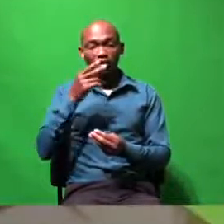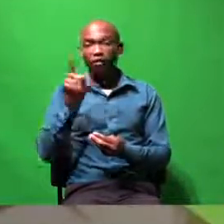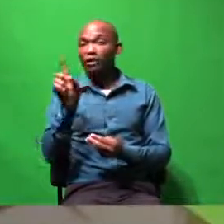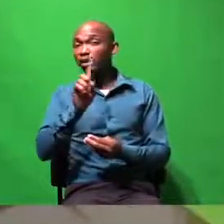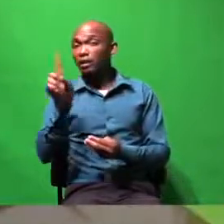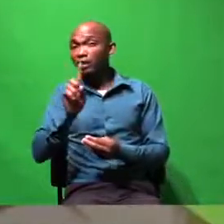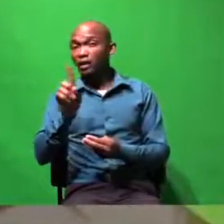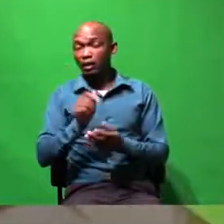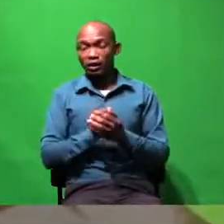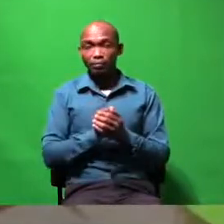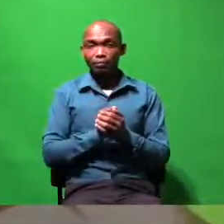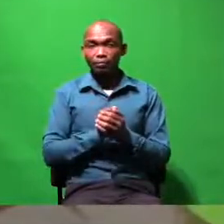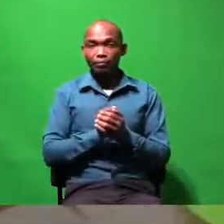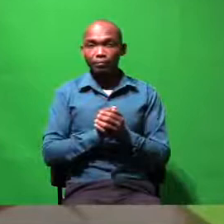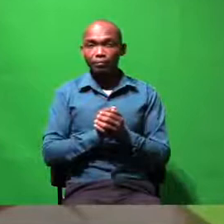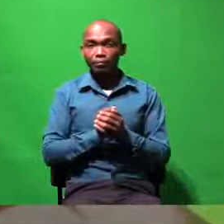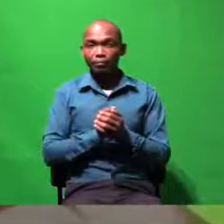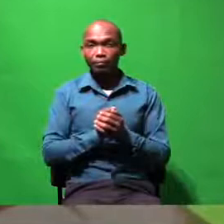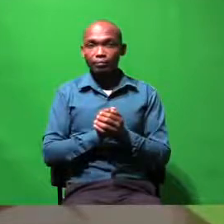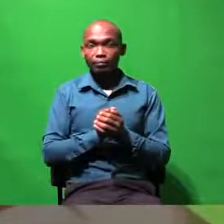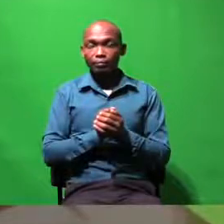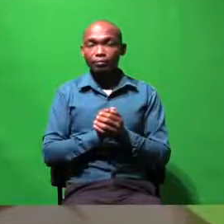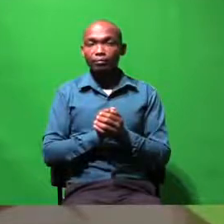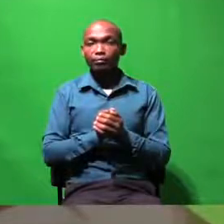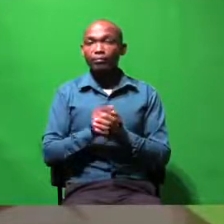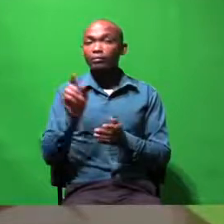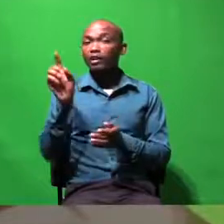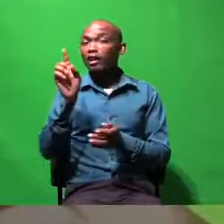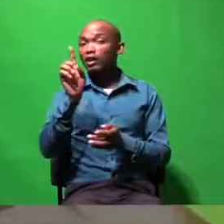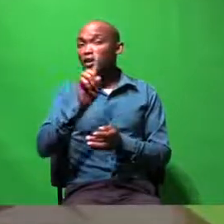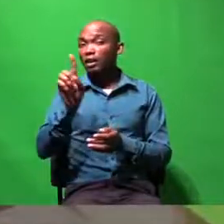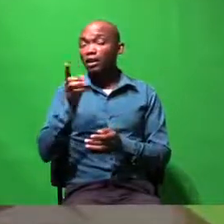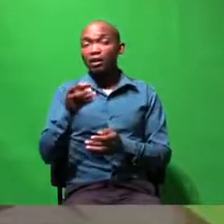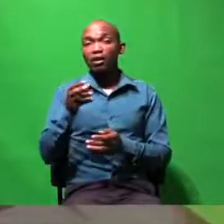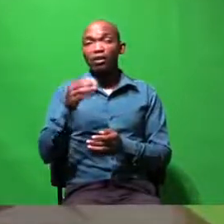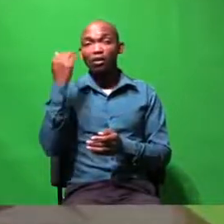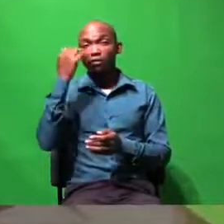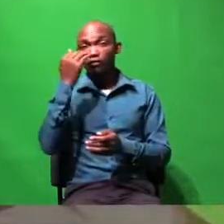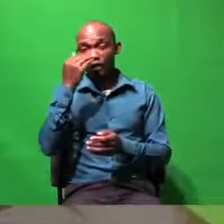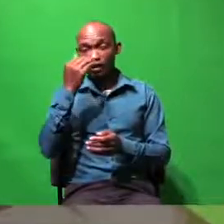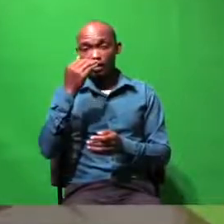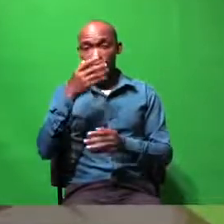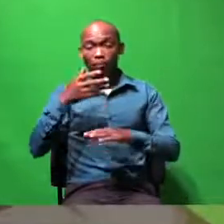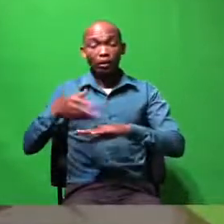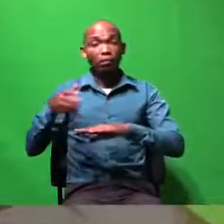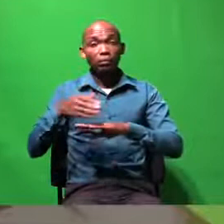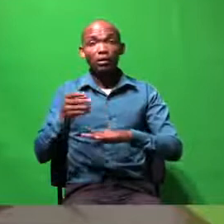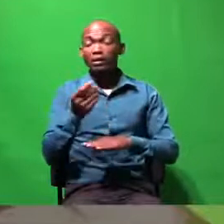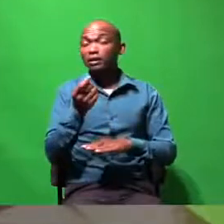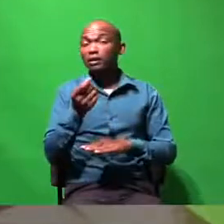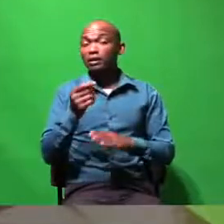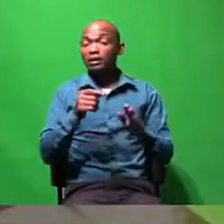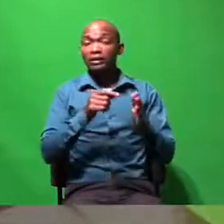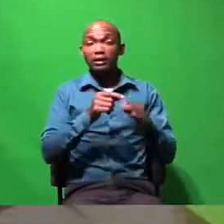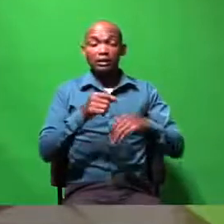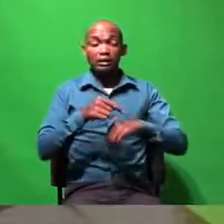the color of our blood normally. I mean the color of red blood cell. So here